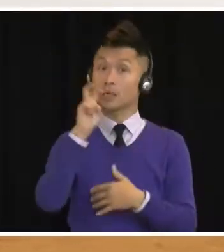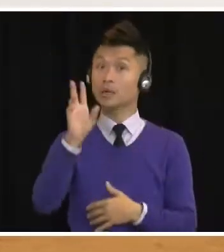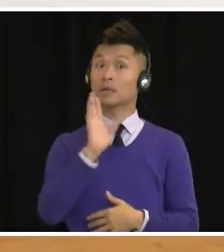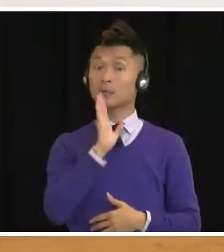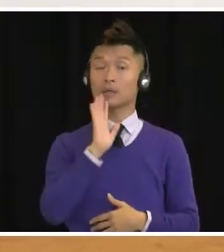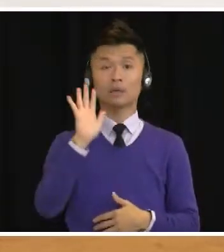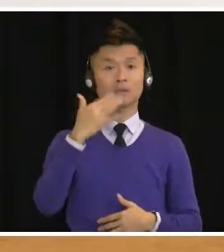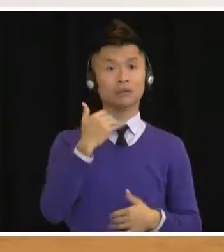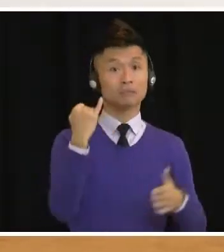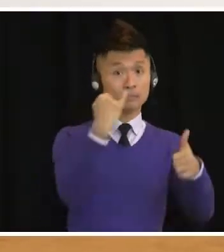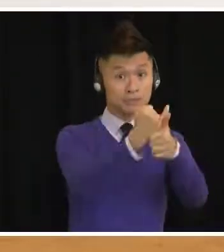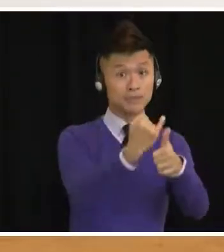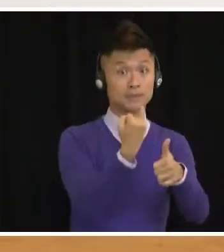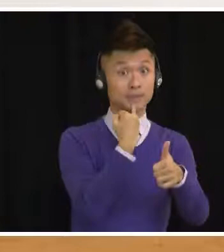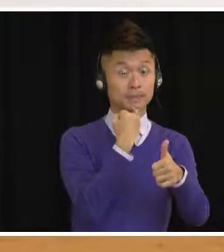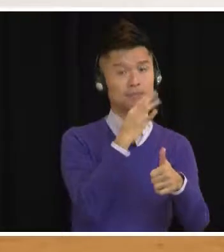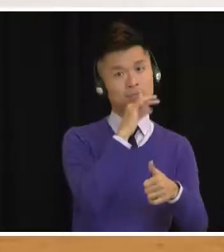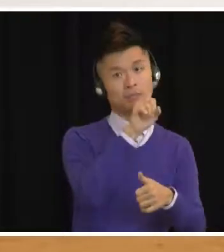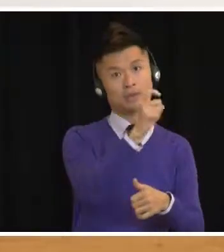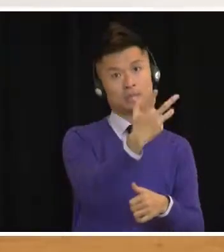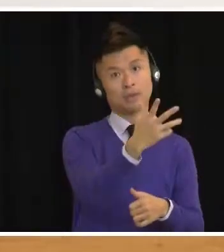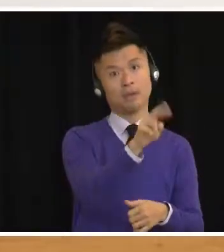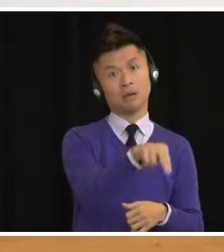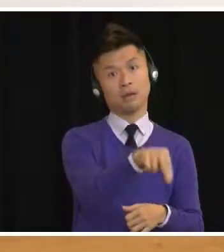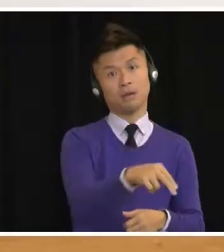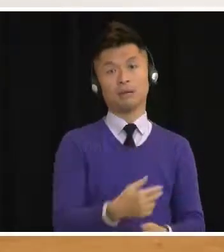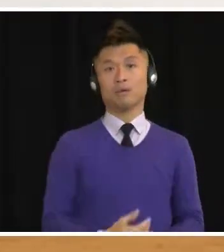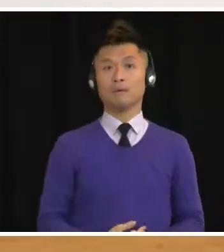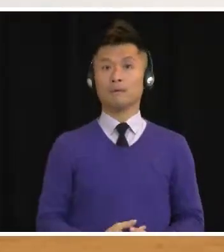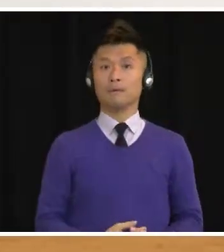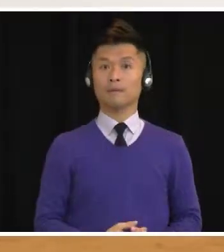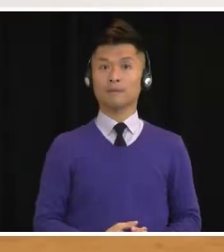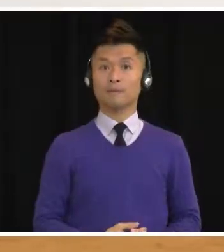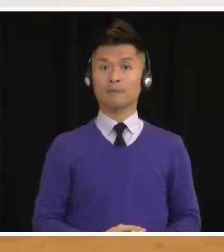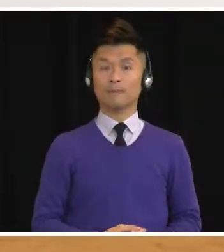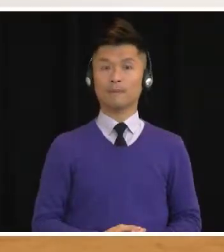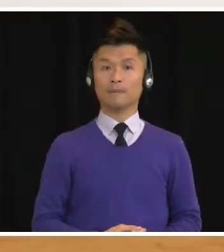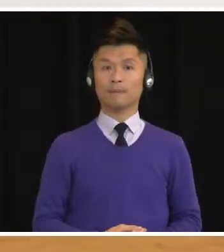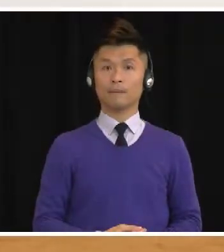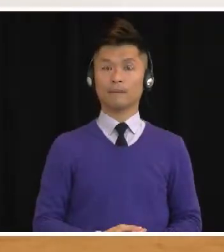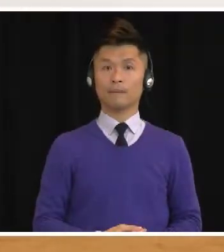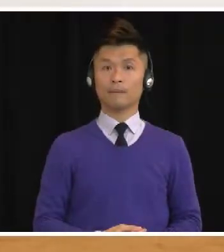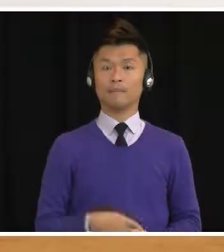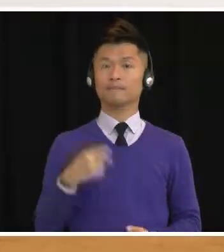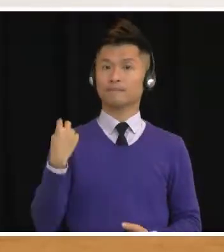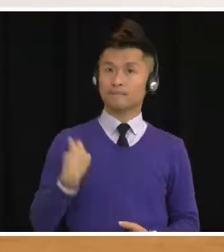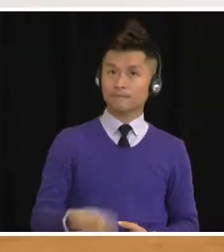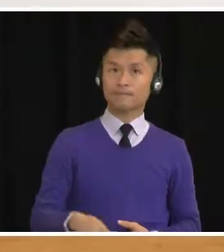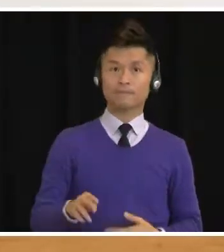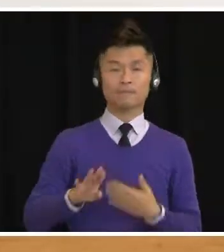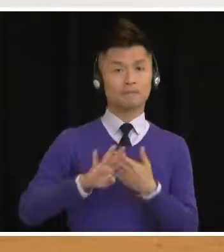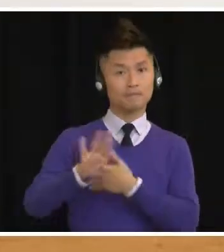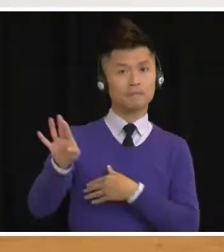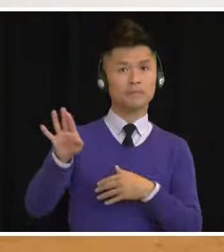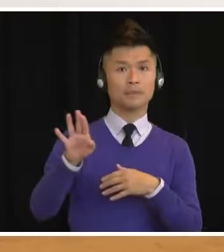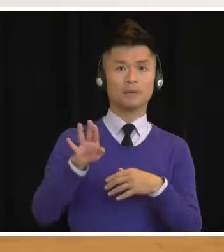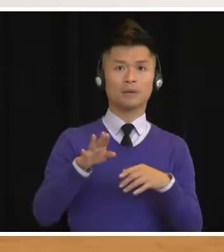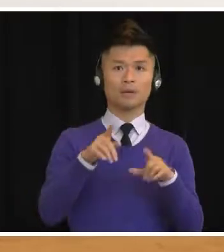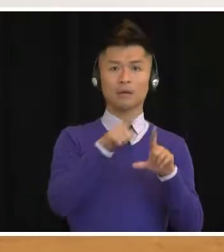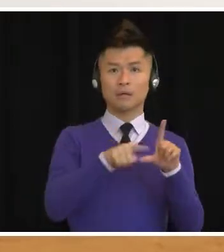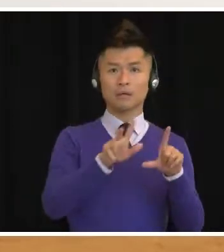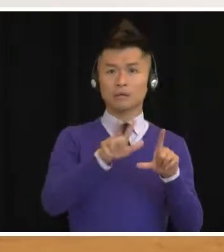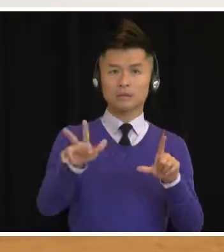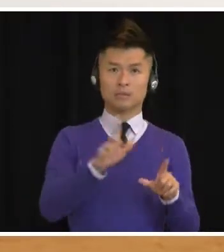and there are lower ages for other functions, it seems that for the